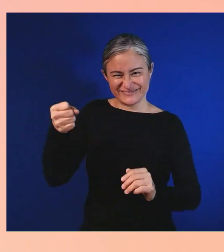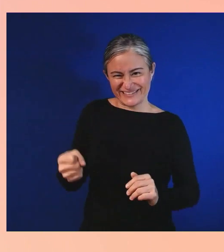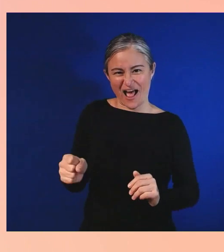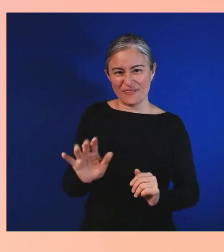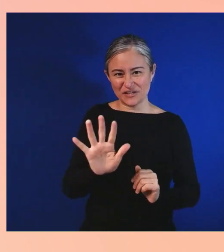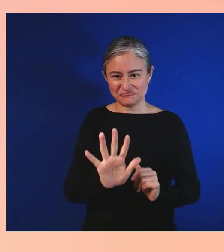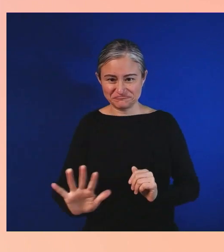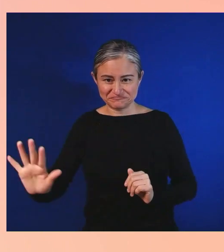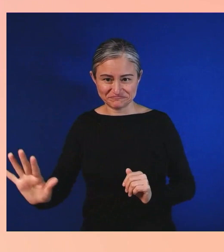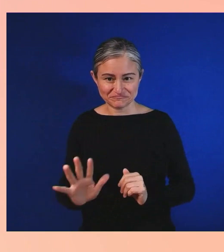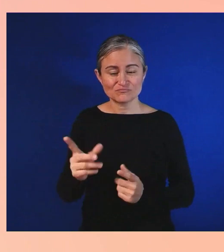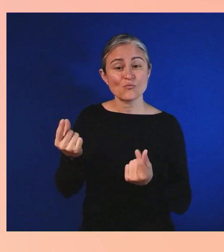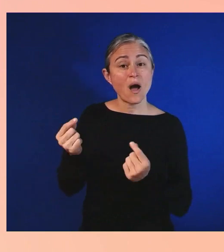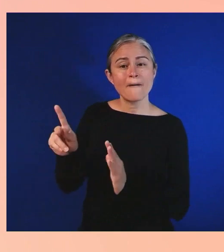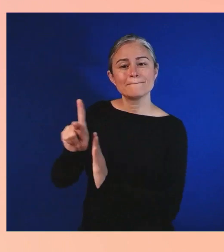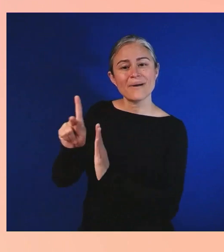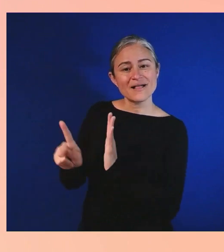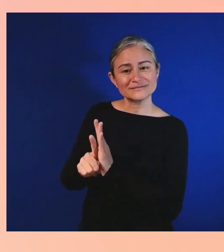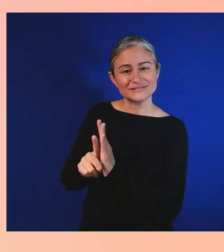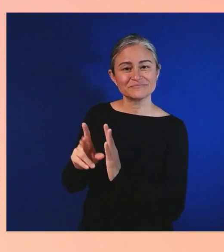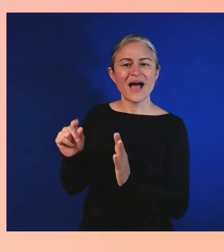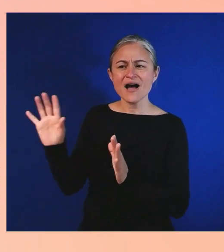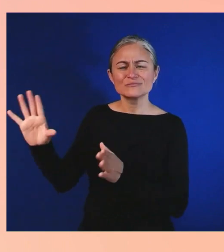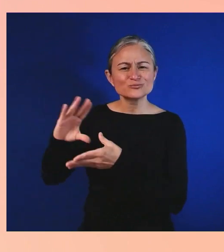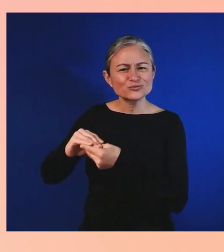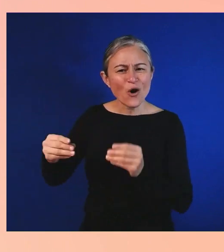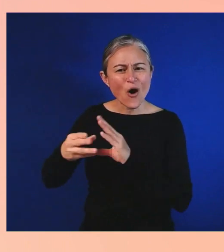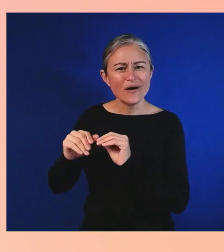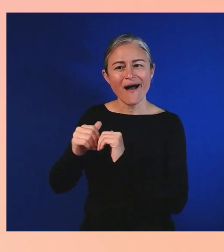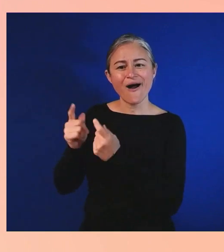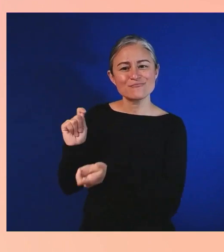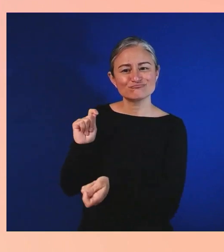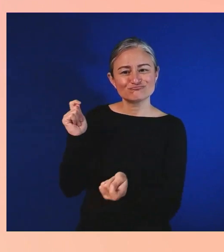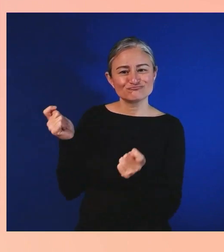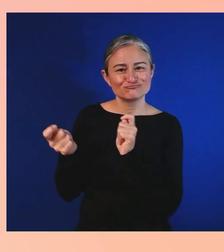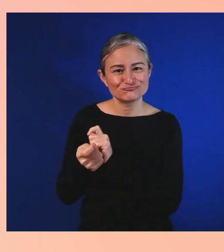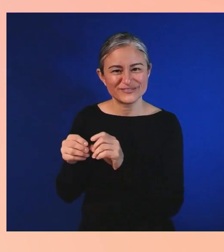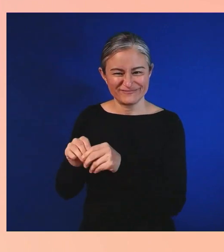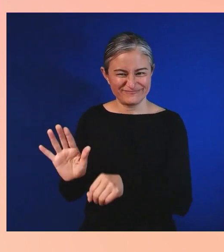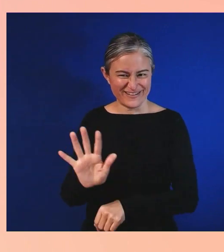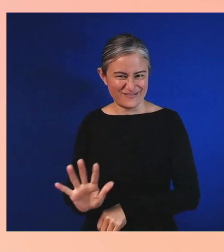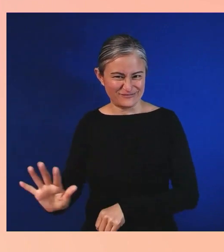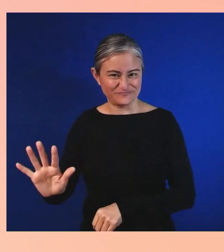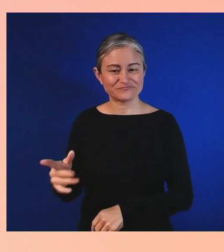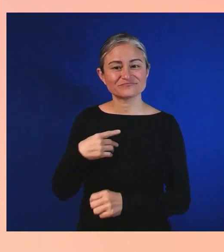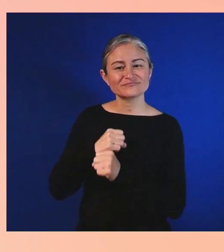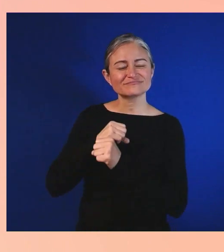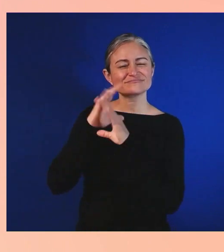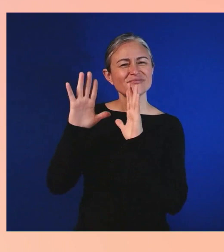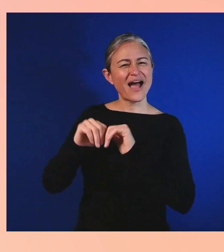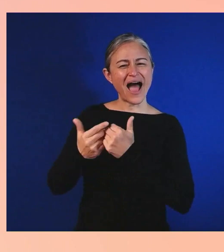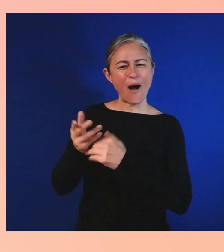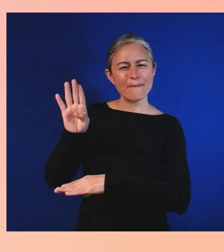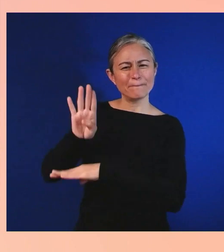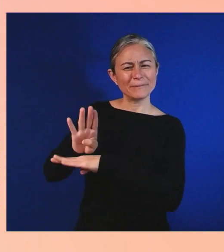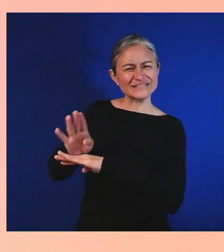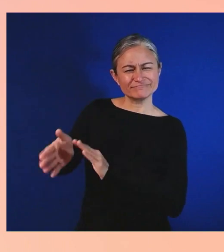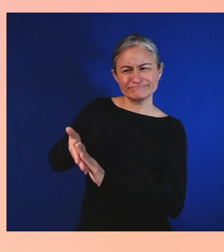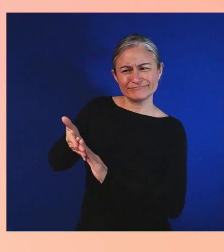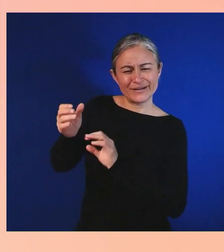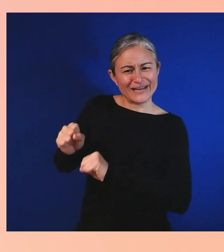about how companies can advance disability policy and accessibility, I think it really starts